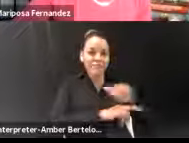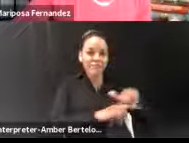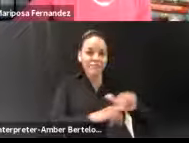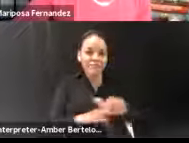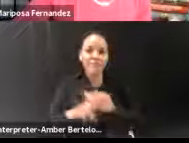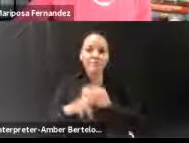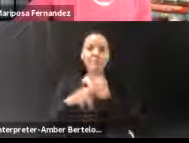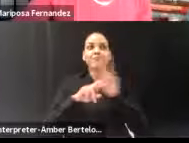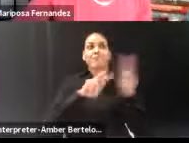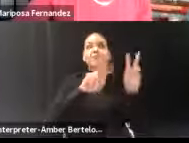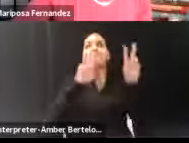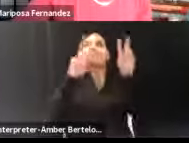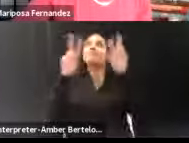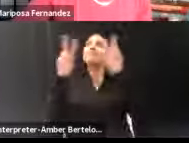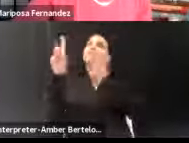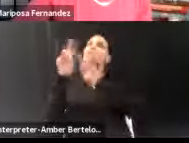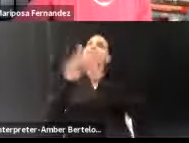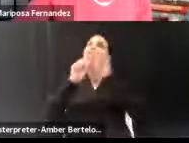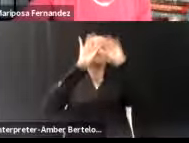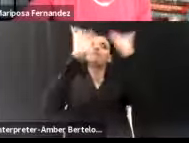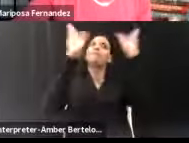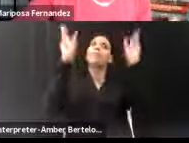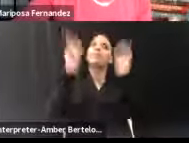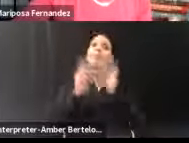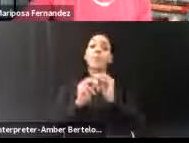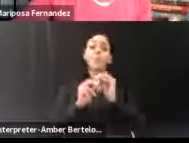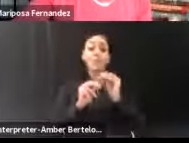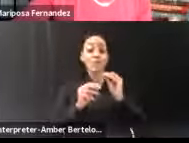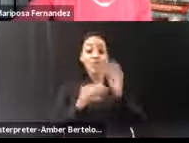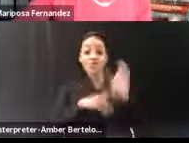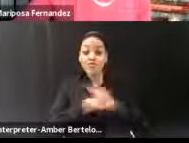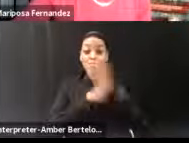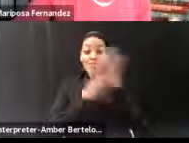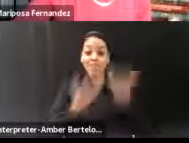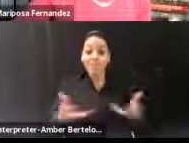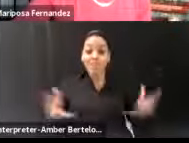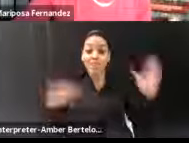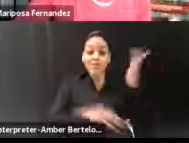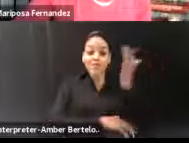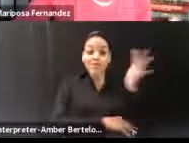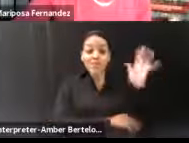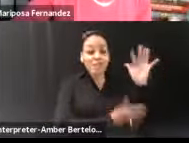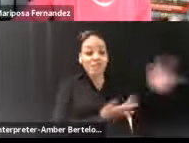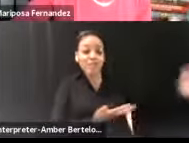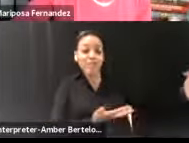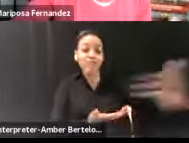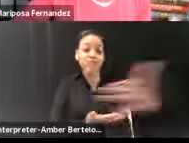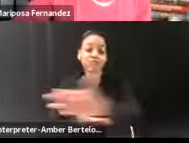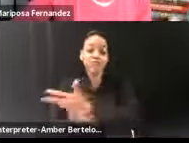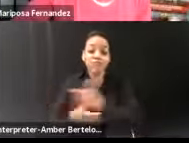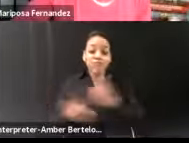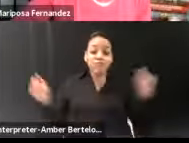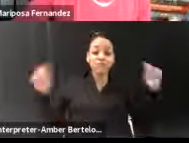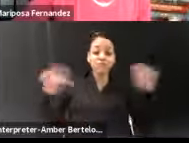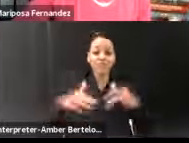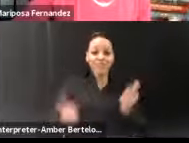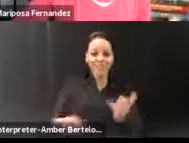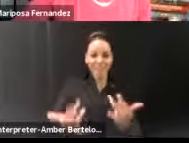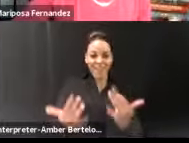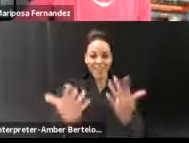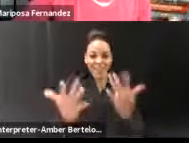packed snow, done gathered all the dead Christmas trees for smoky boulevard bonfires where new trees were sure to